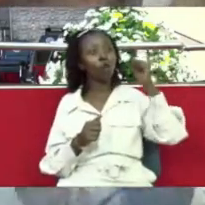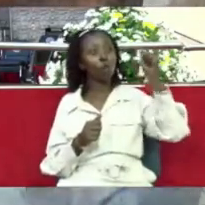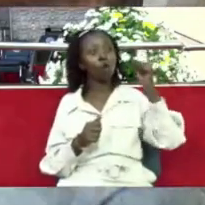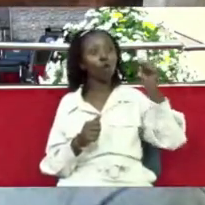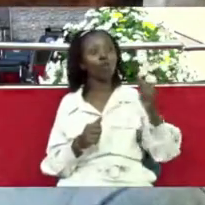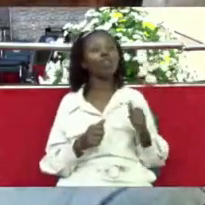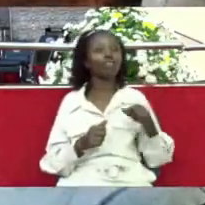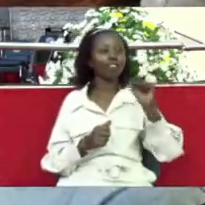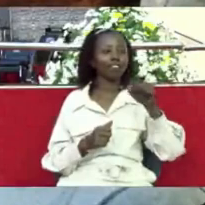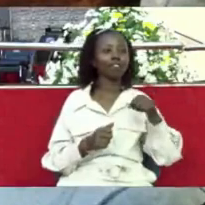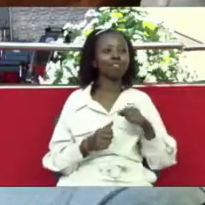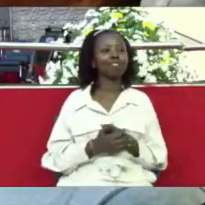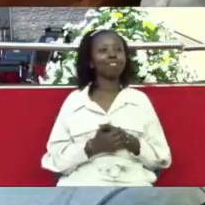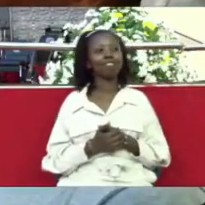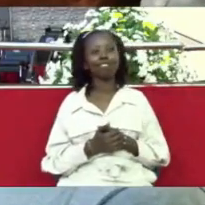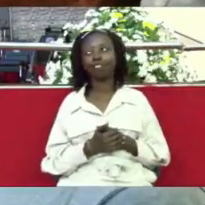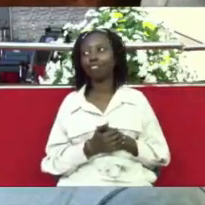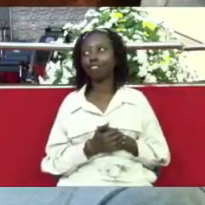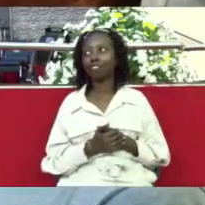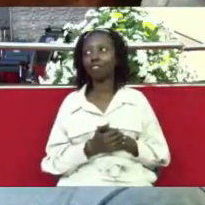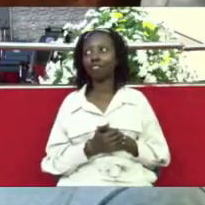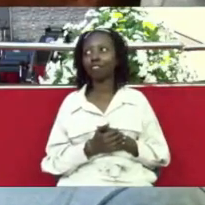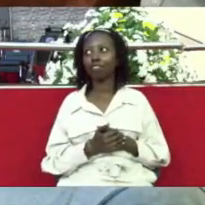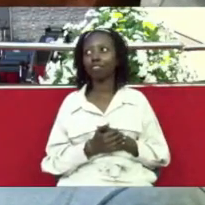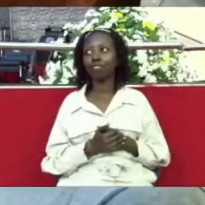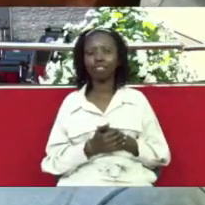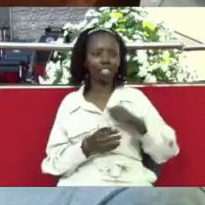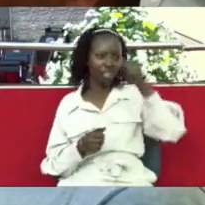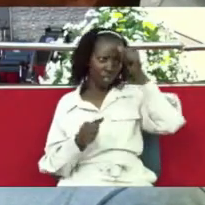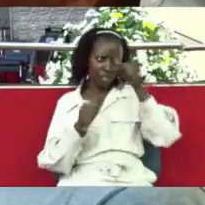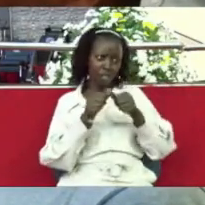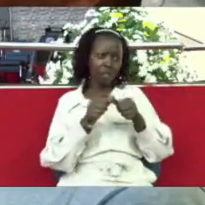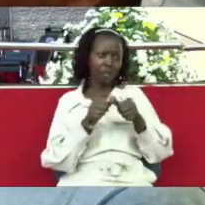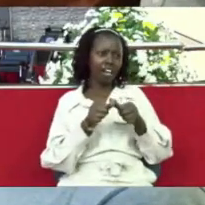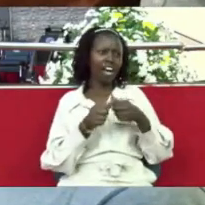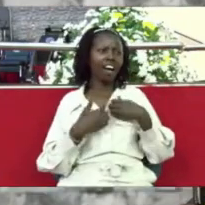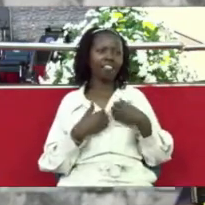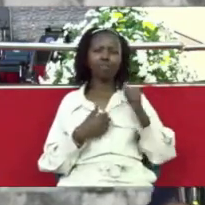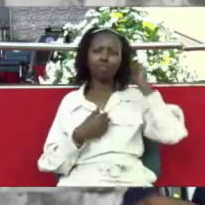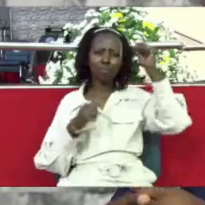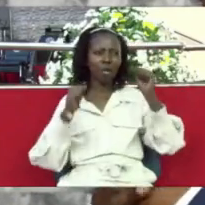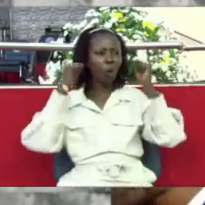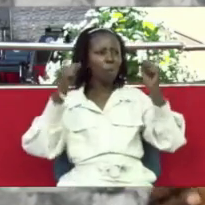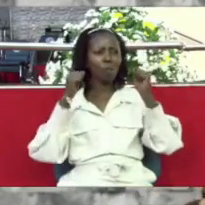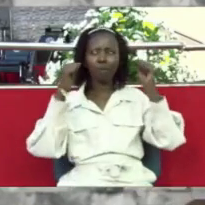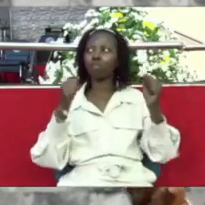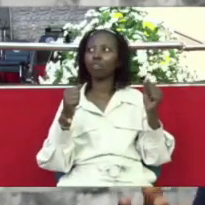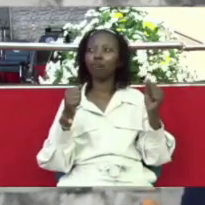Yeah. Is that right? Yes. Yes, migomo. We had migomo downtown. Ama maadamano. Huh? Ama